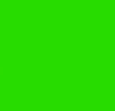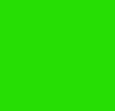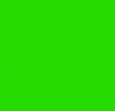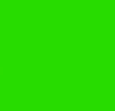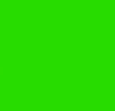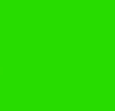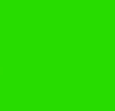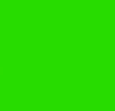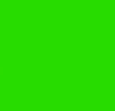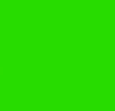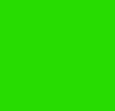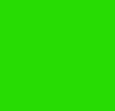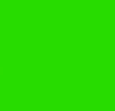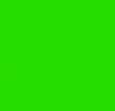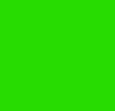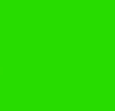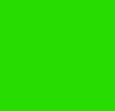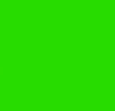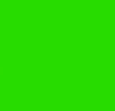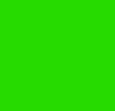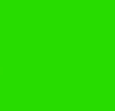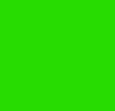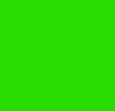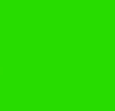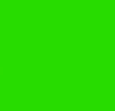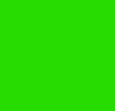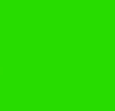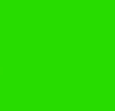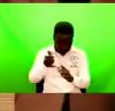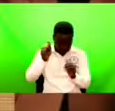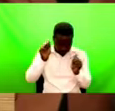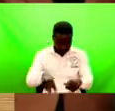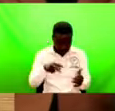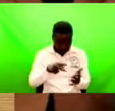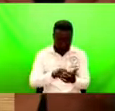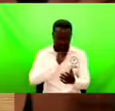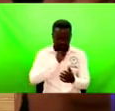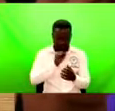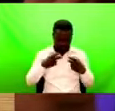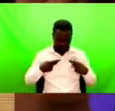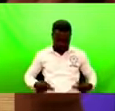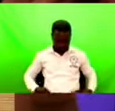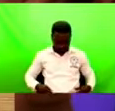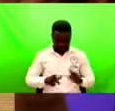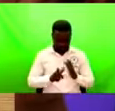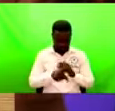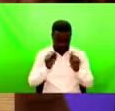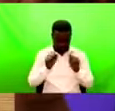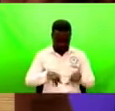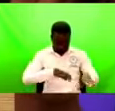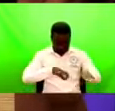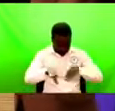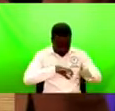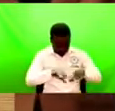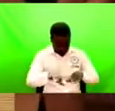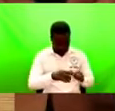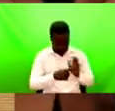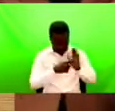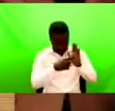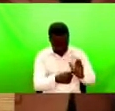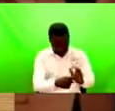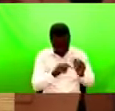Lord, fire them up. So that they will stand physically and manifest and give